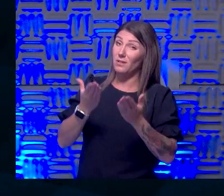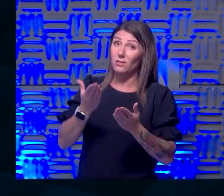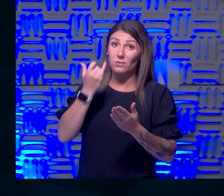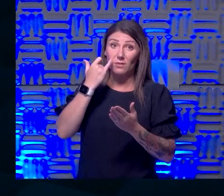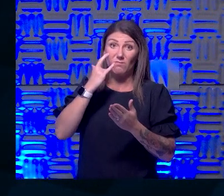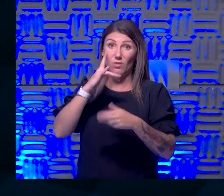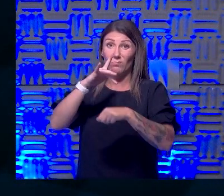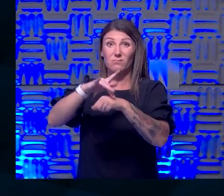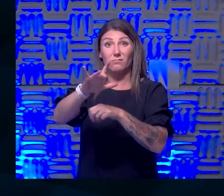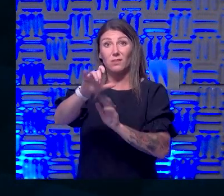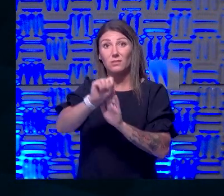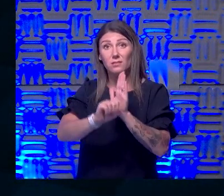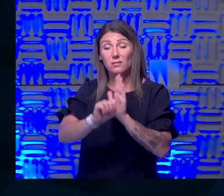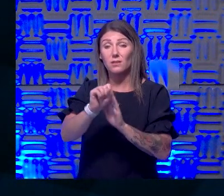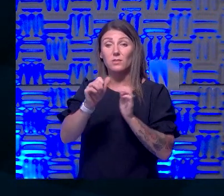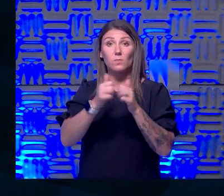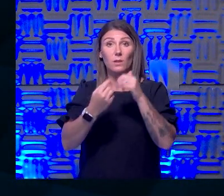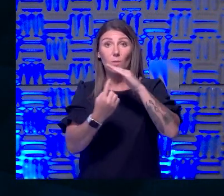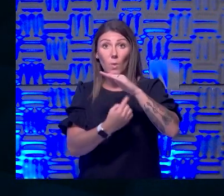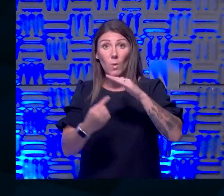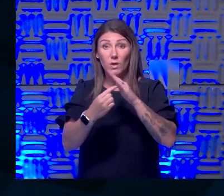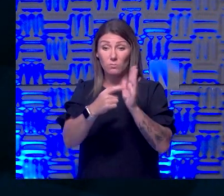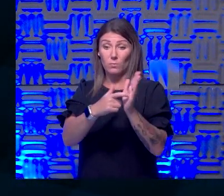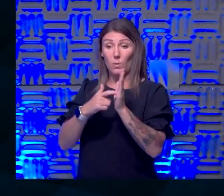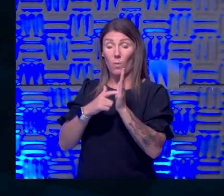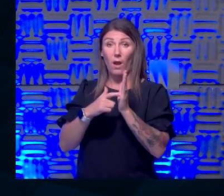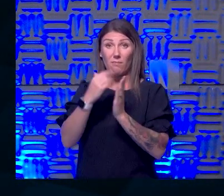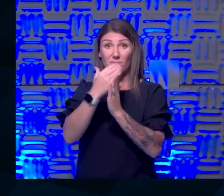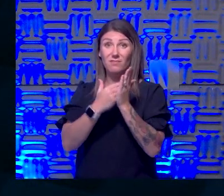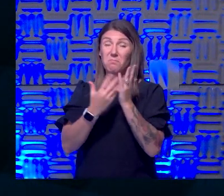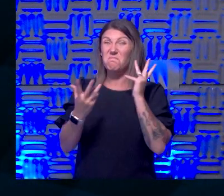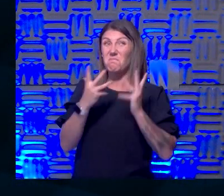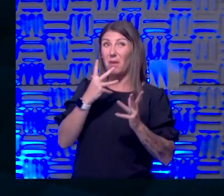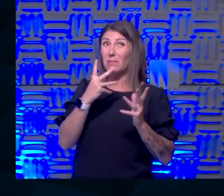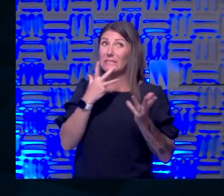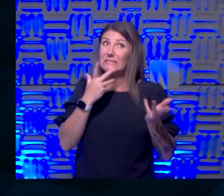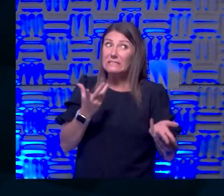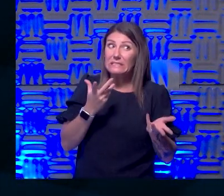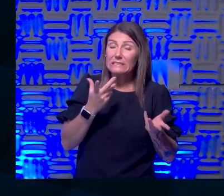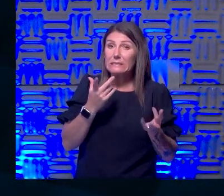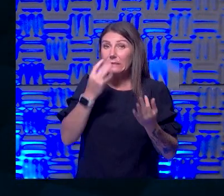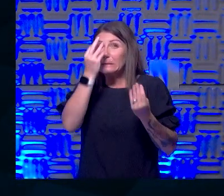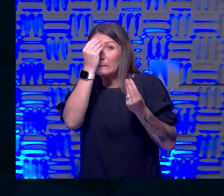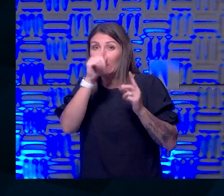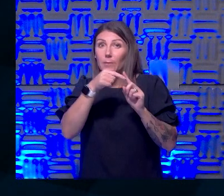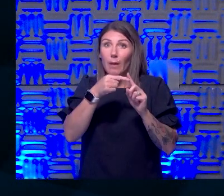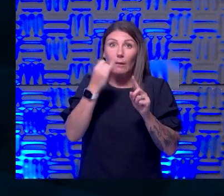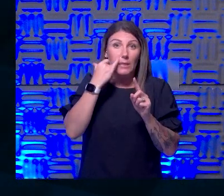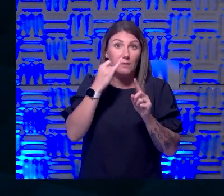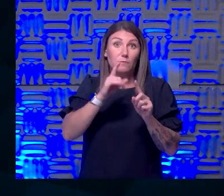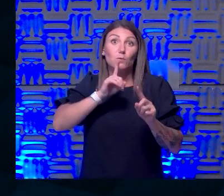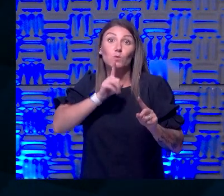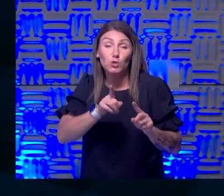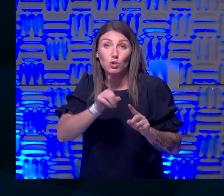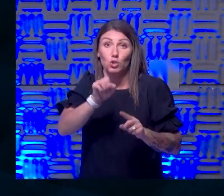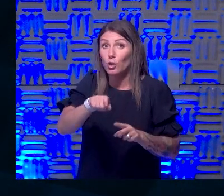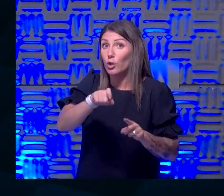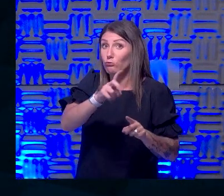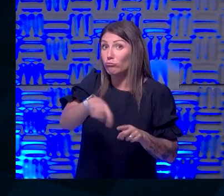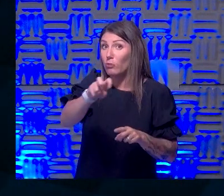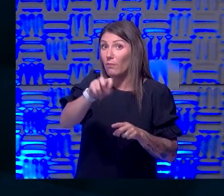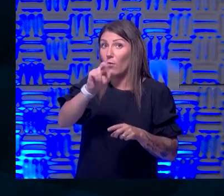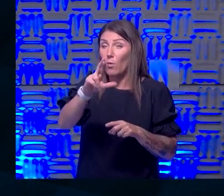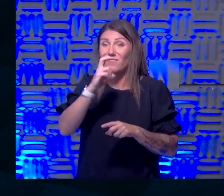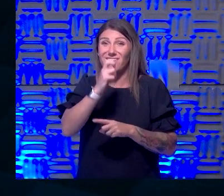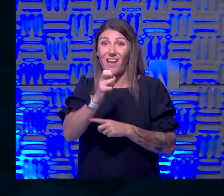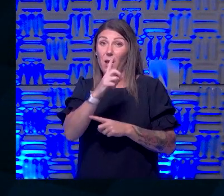that quarantine required list, that they should really reevaluate whether they're going to do that or not, because the expectation would be that they'll quarantine